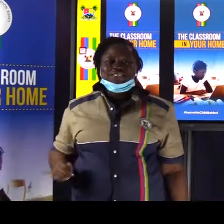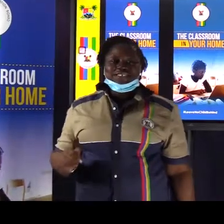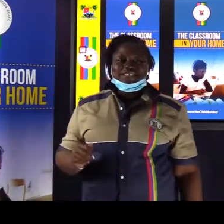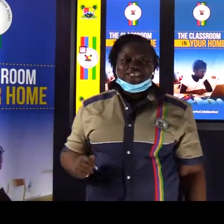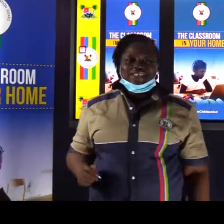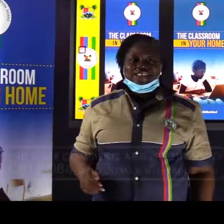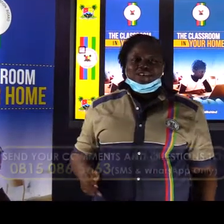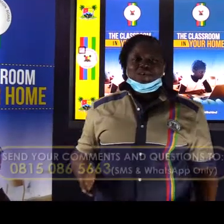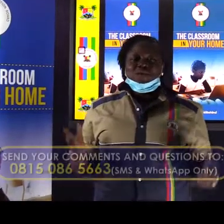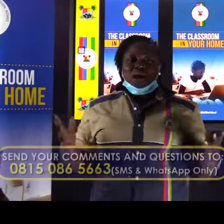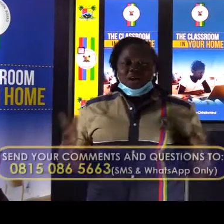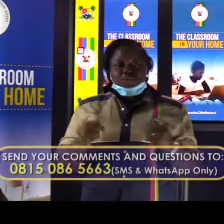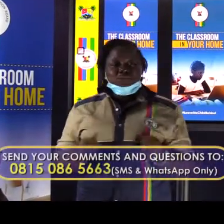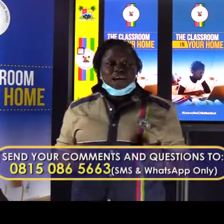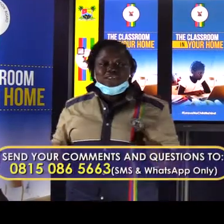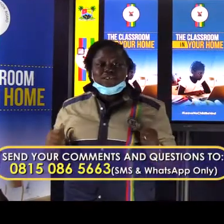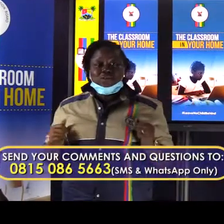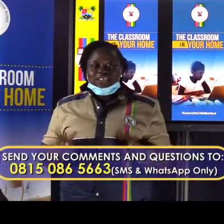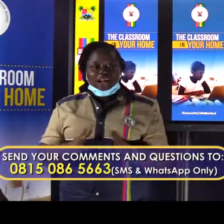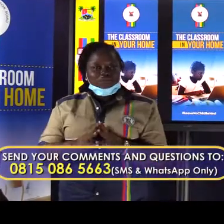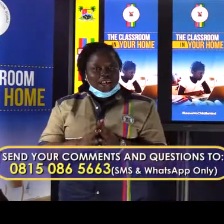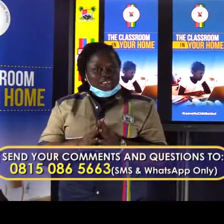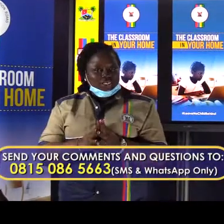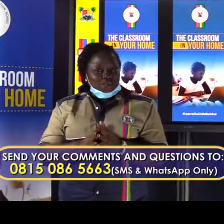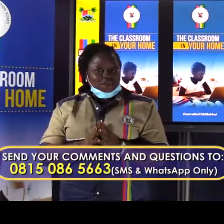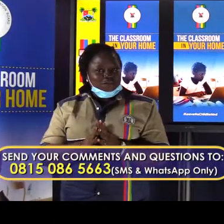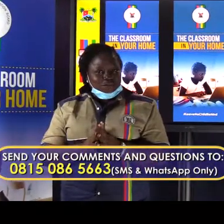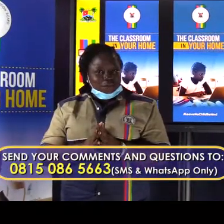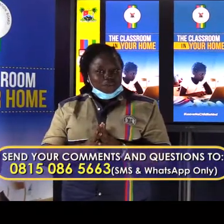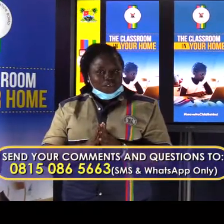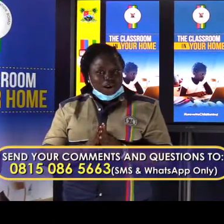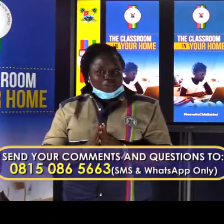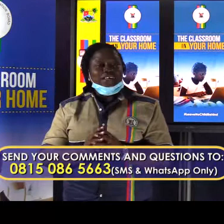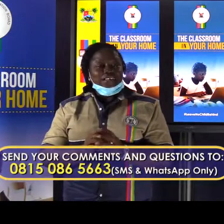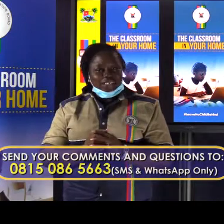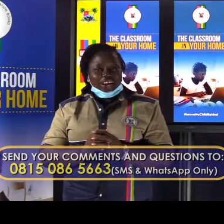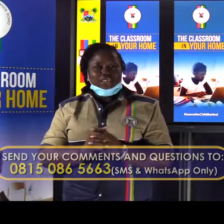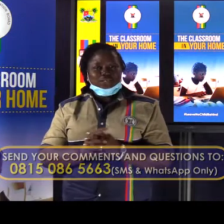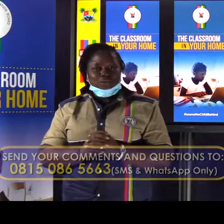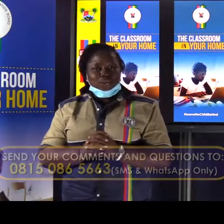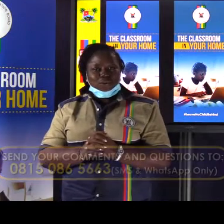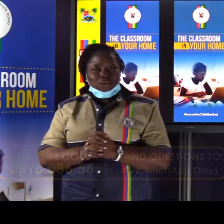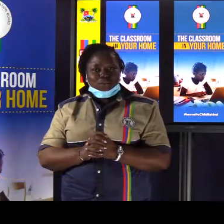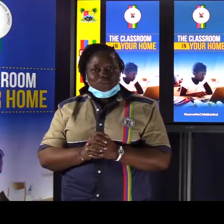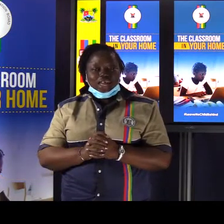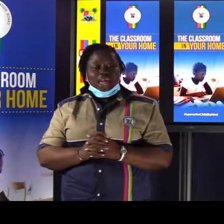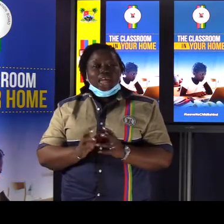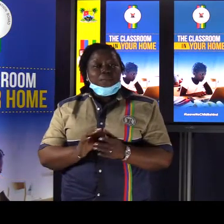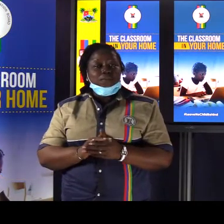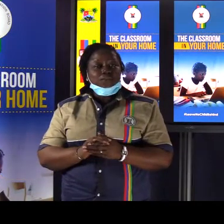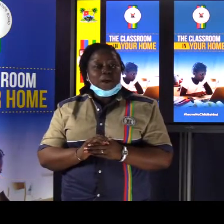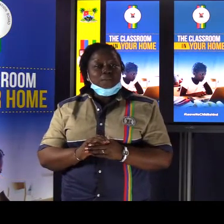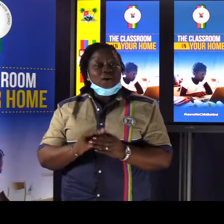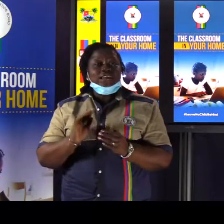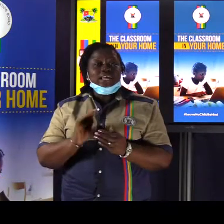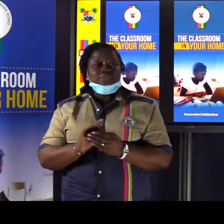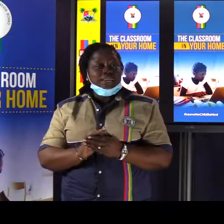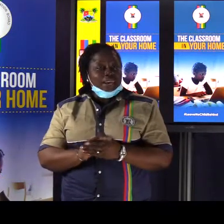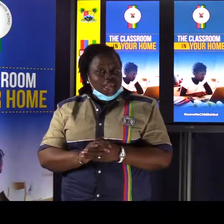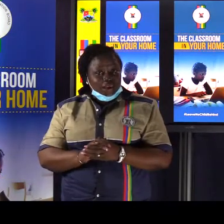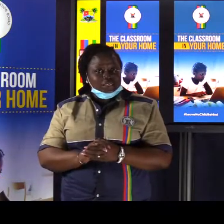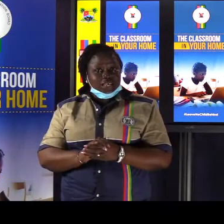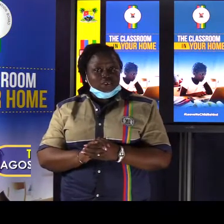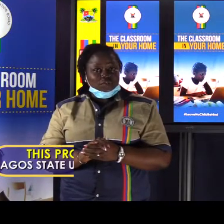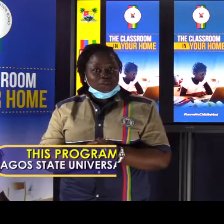Hello, pupils. You're welcome to another wonderful edition of your favorite program, The Classroom in Your Home, a program organized